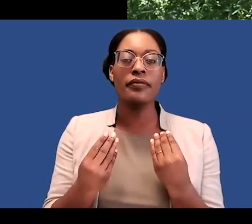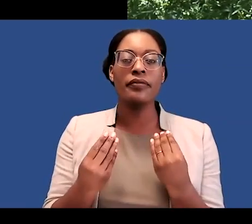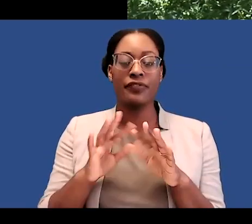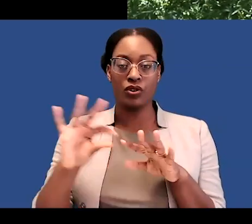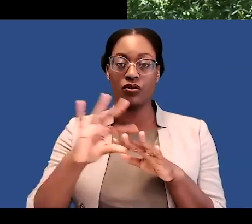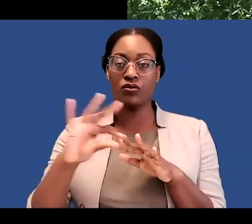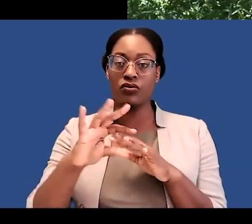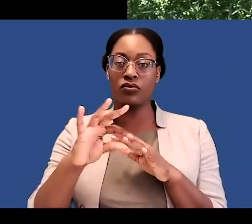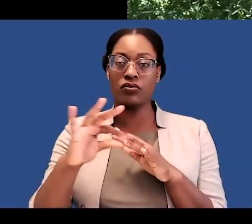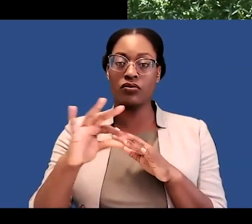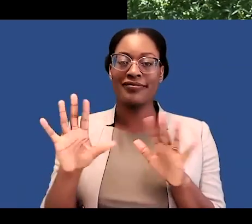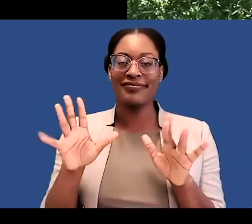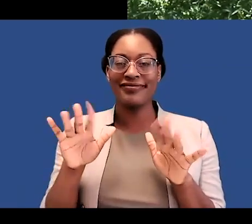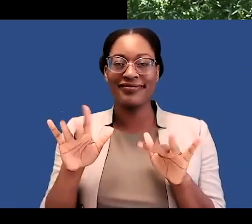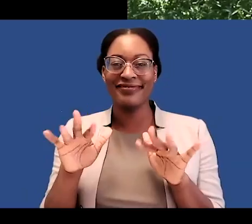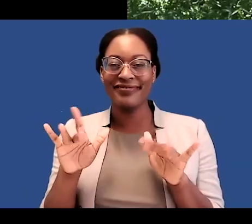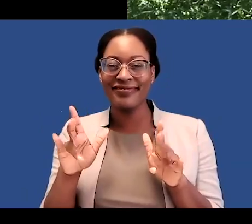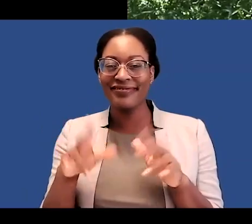wiggle the toes,